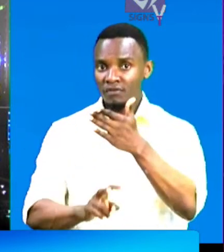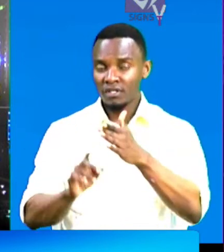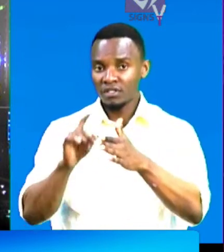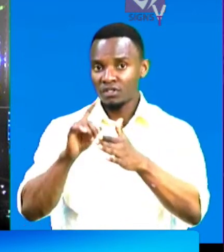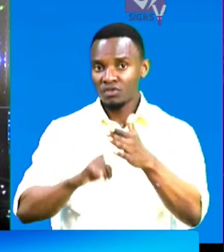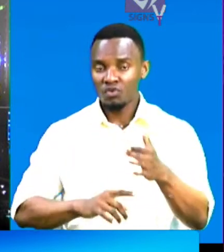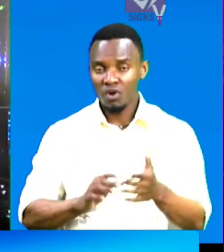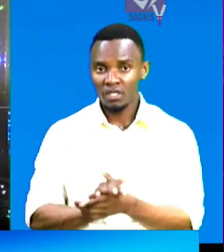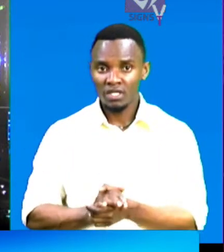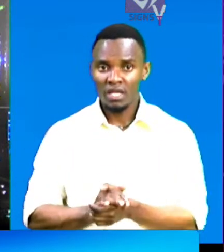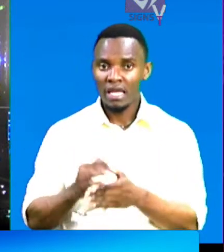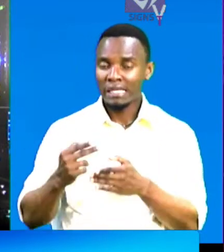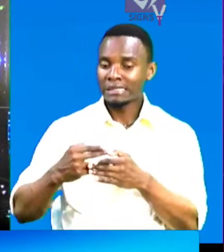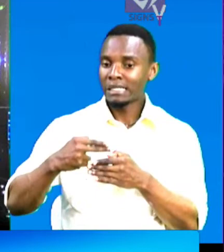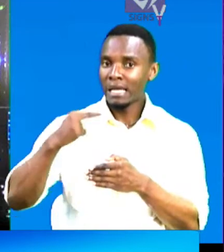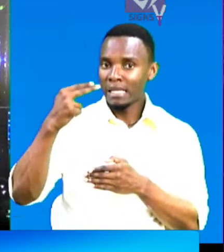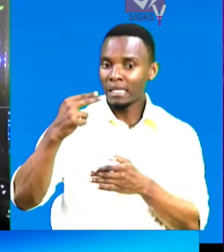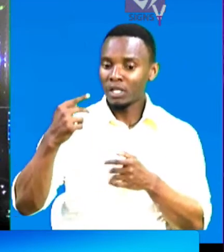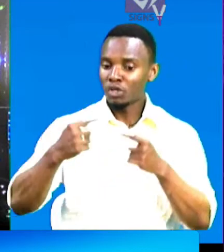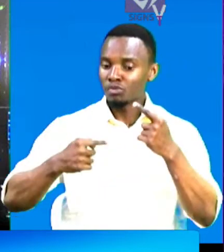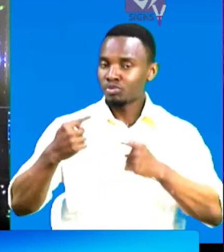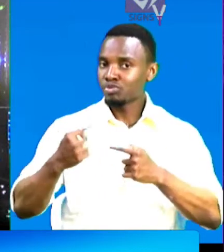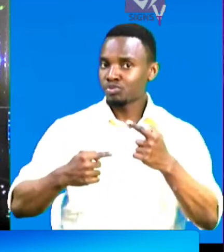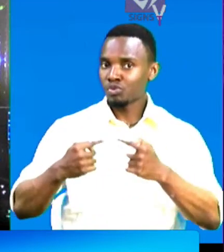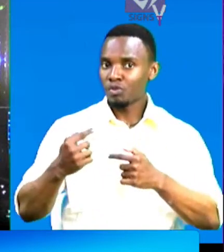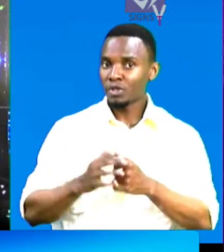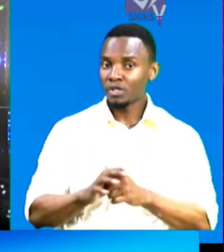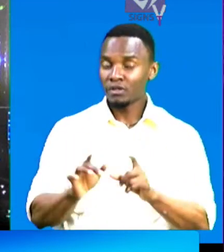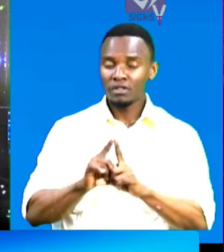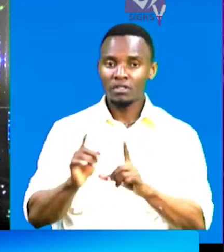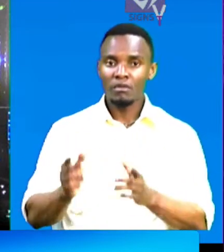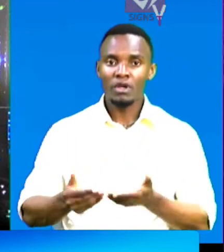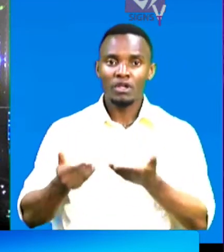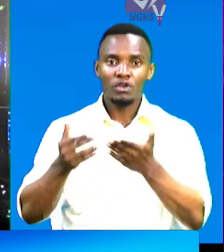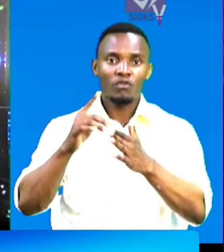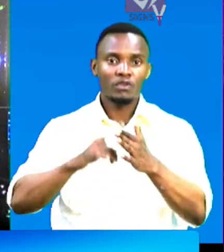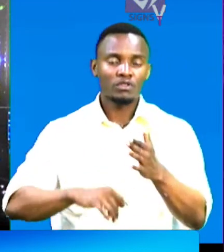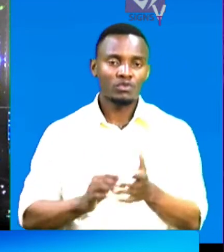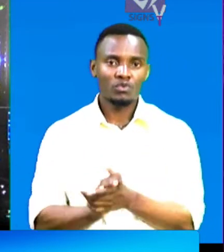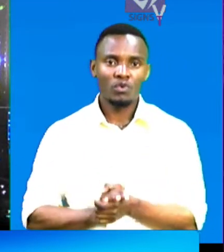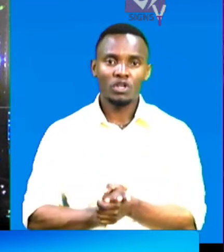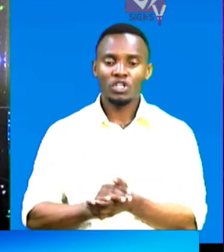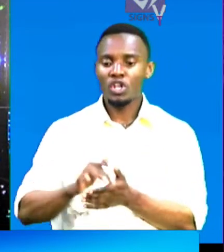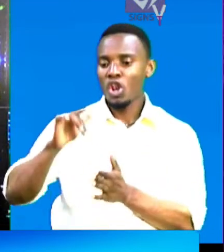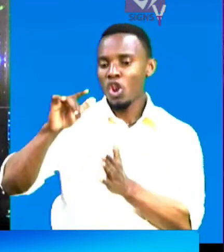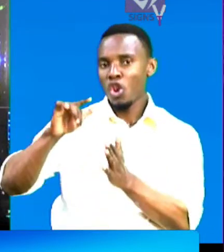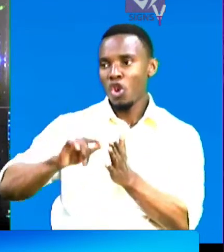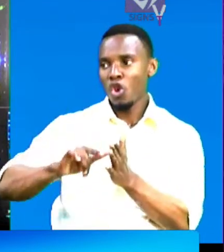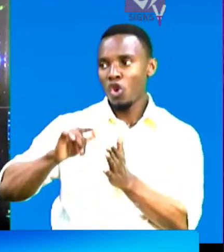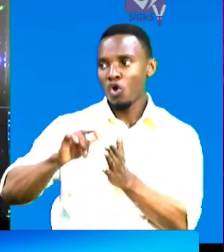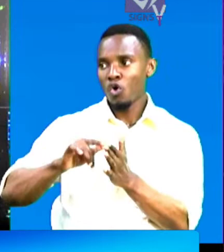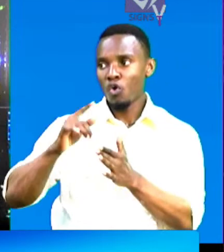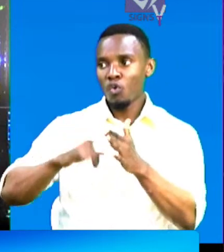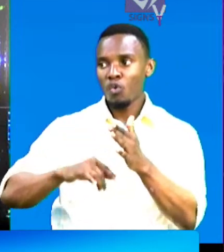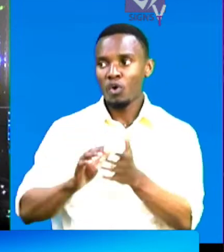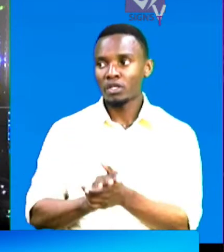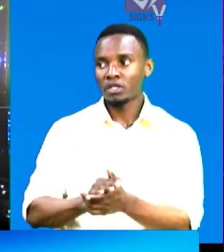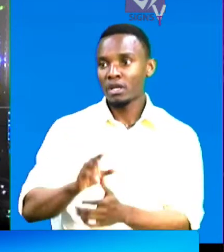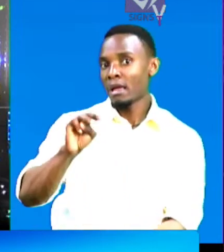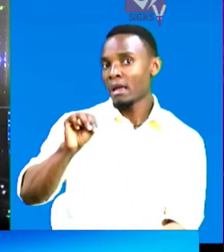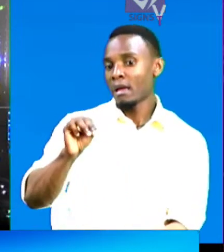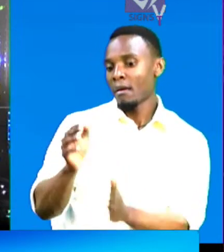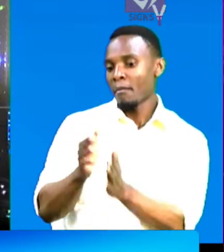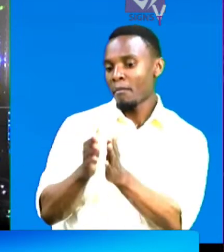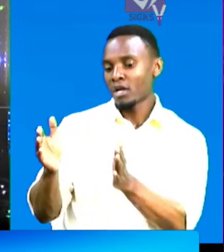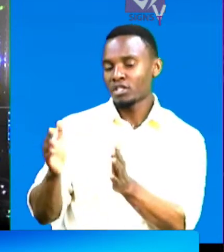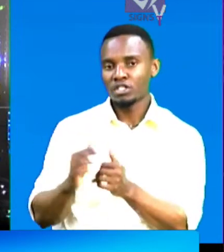is highly competitive and it offers low margins. Since it's very easy to start,